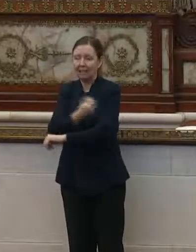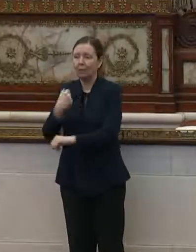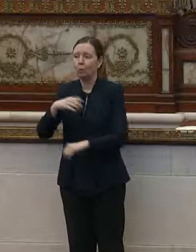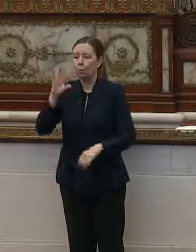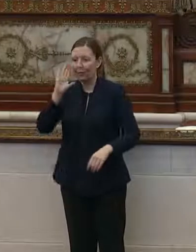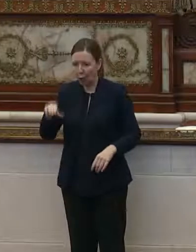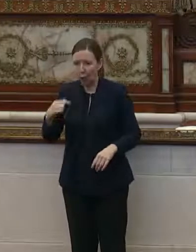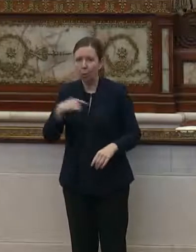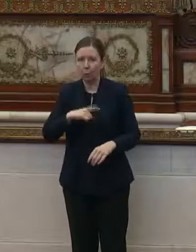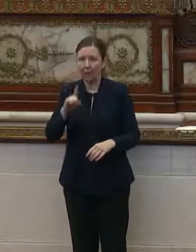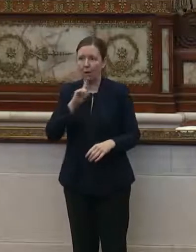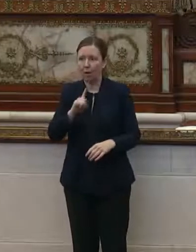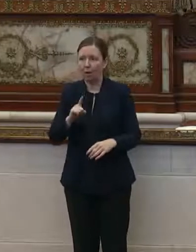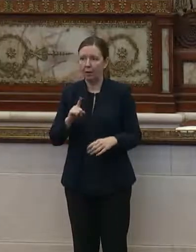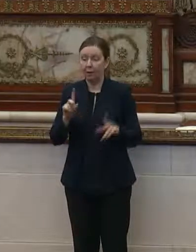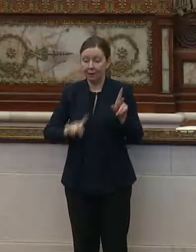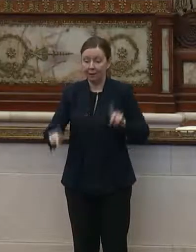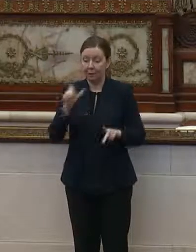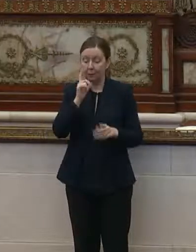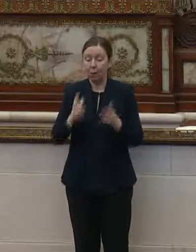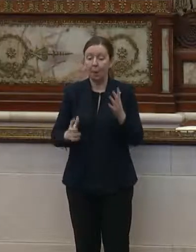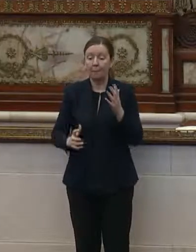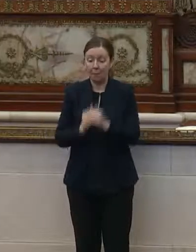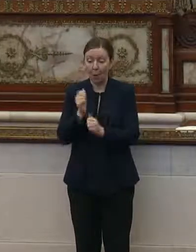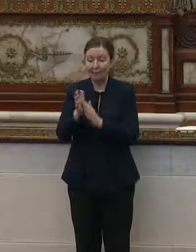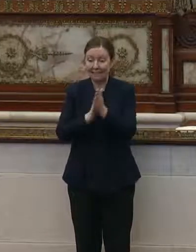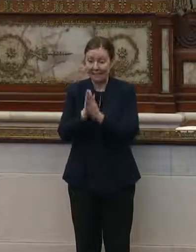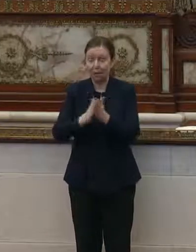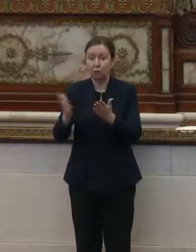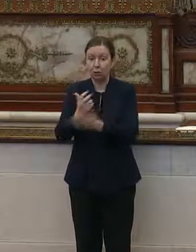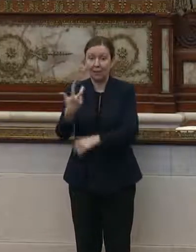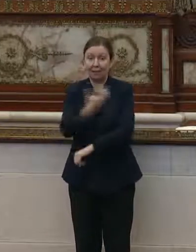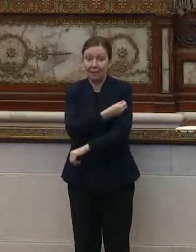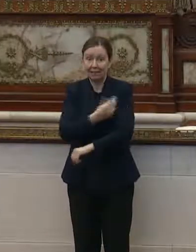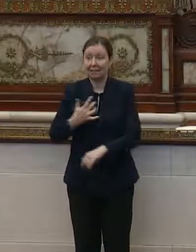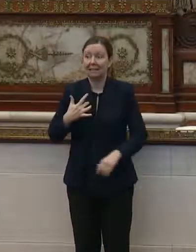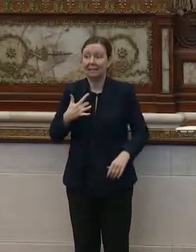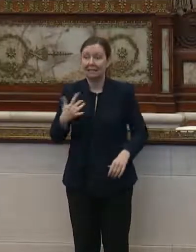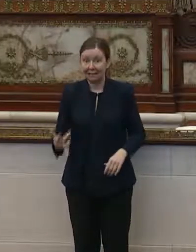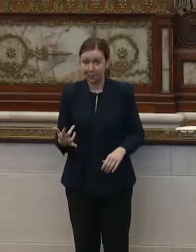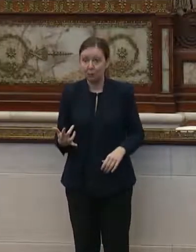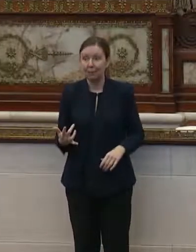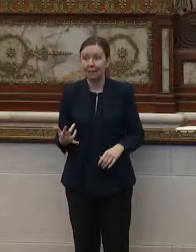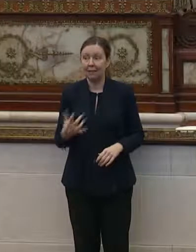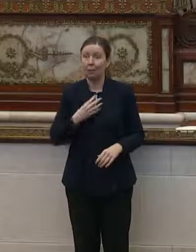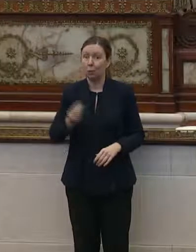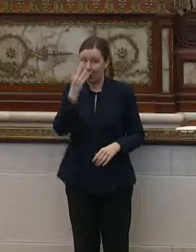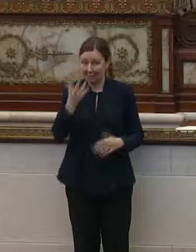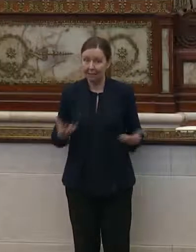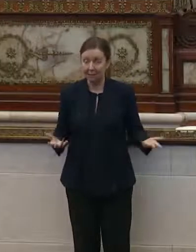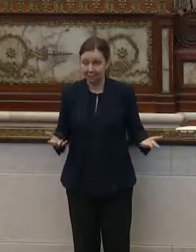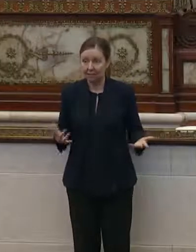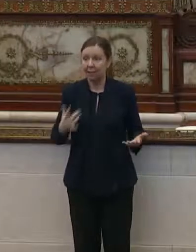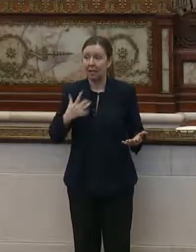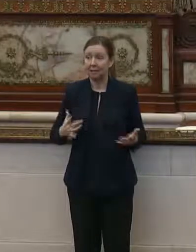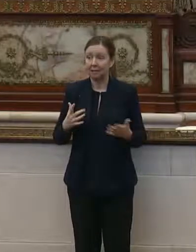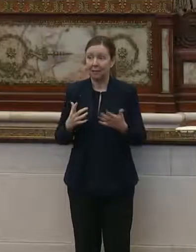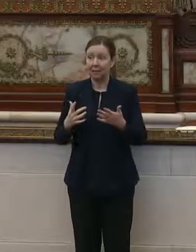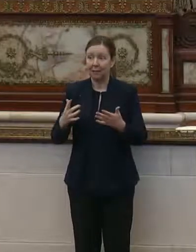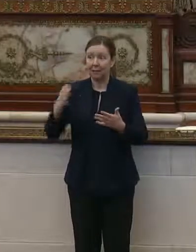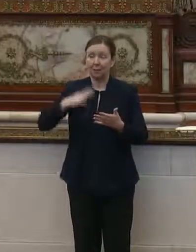we are, the people who are most eager to get vaccinated tend to be white and tend to be